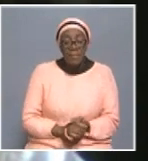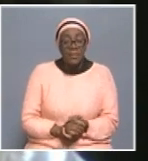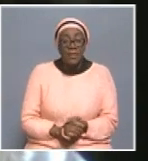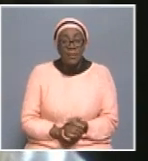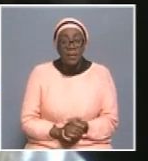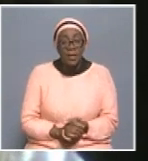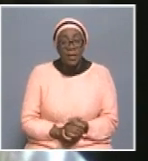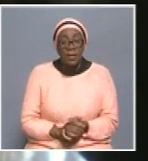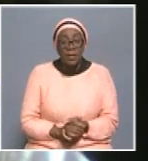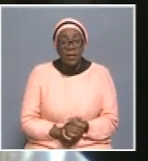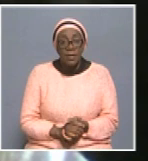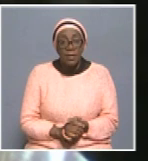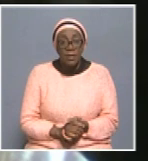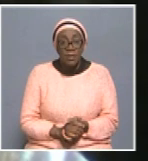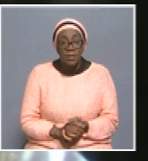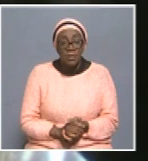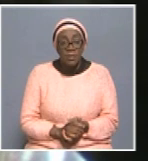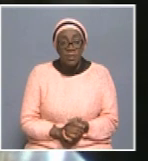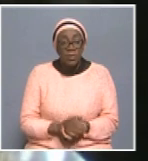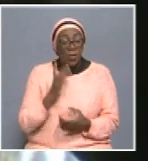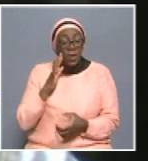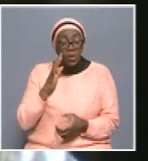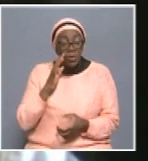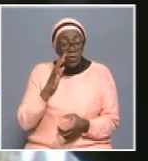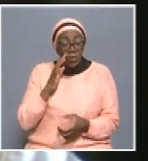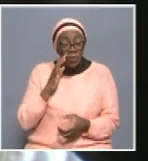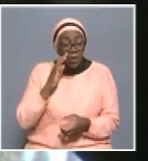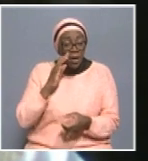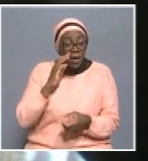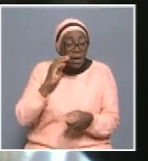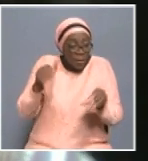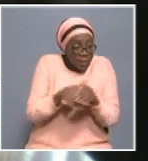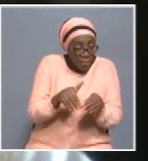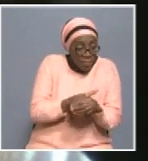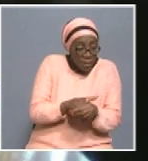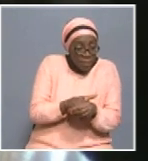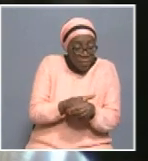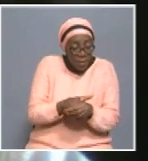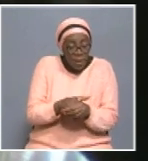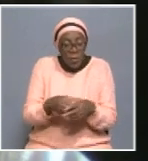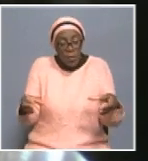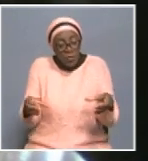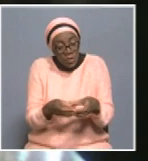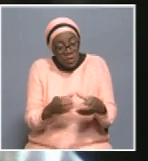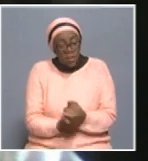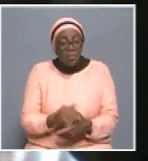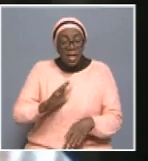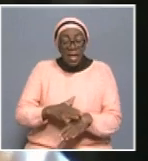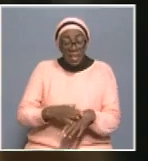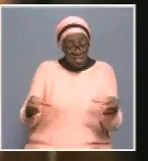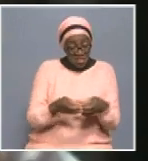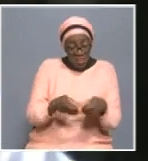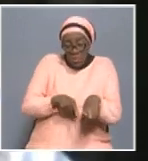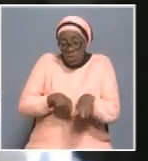saying, and it's implied that if you are part of a team, for instance, for practical reasons, if you are part of a team and a team is contesting in a